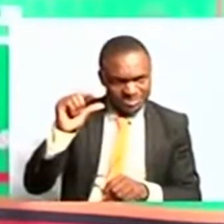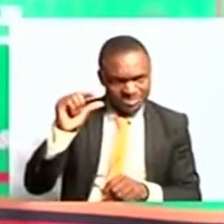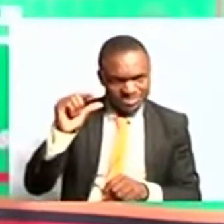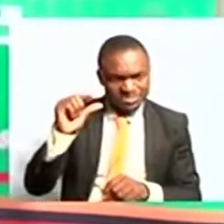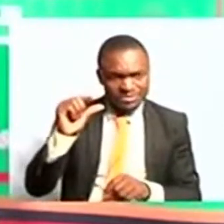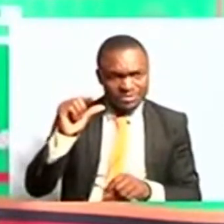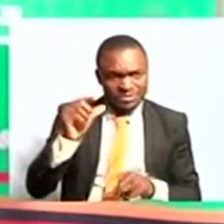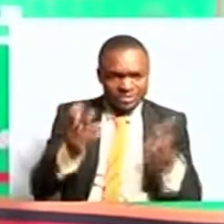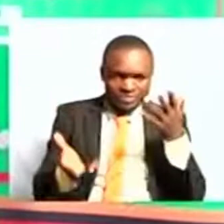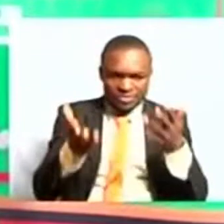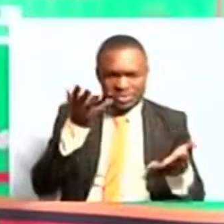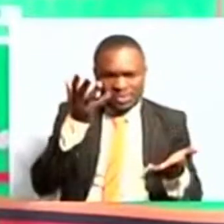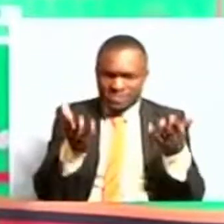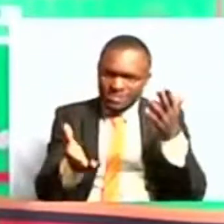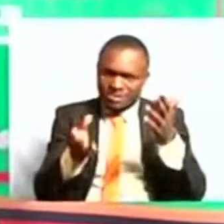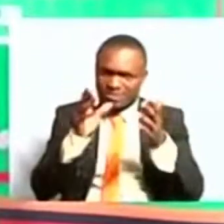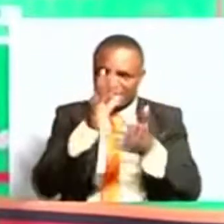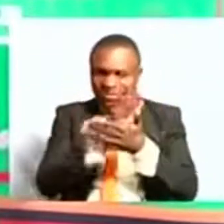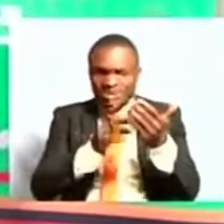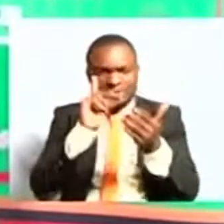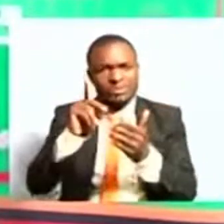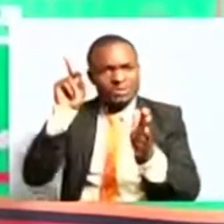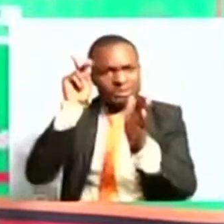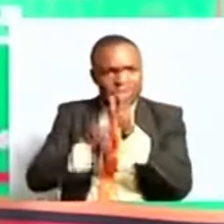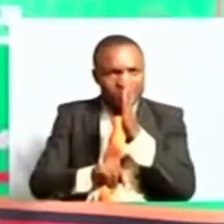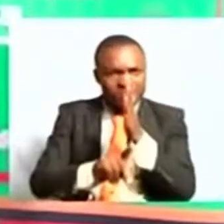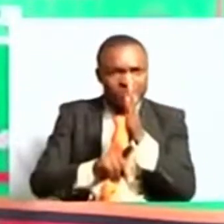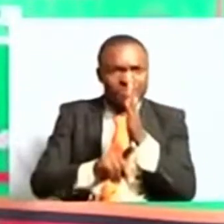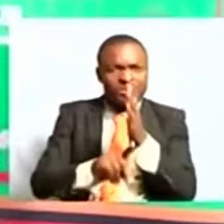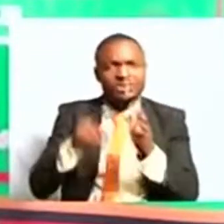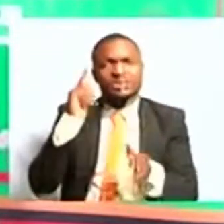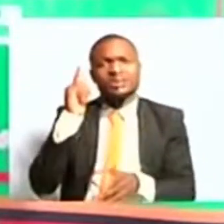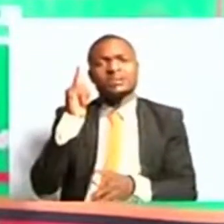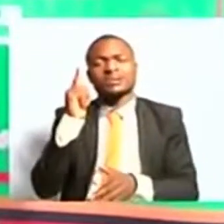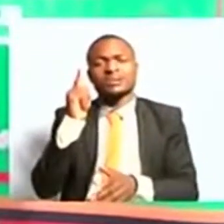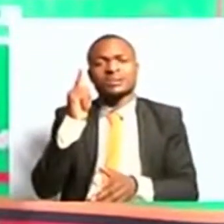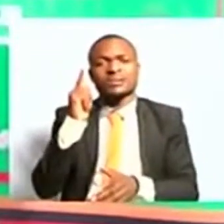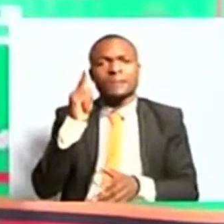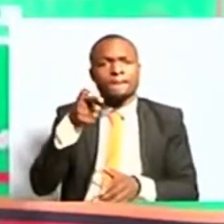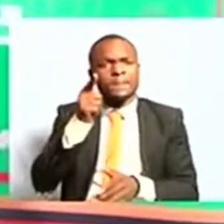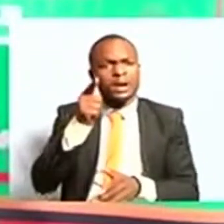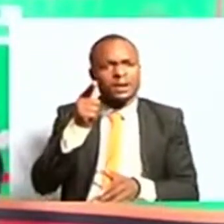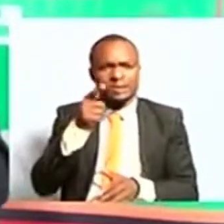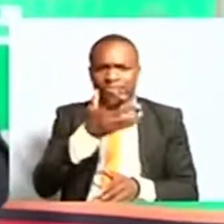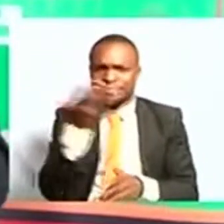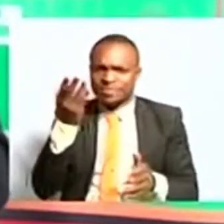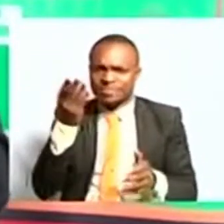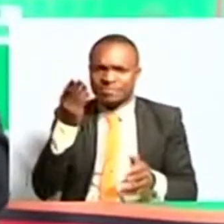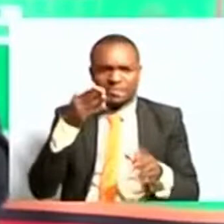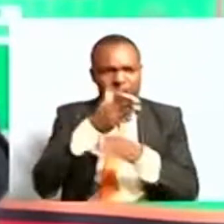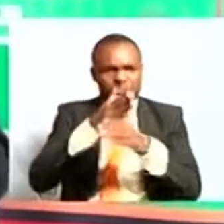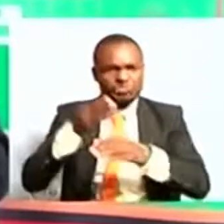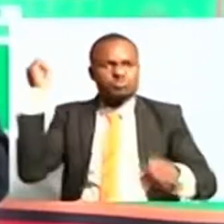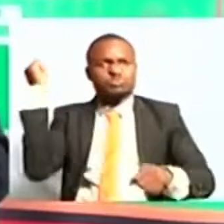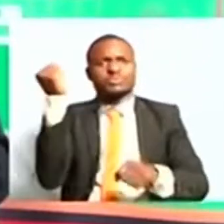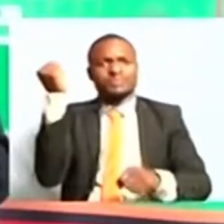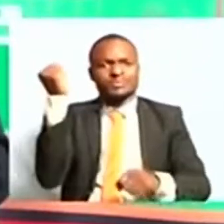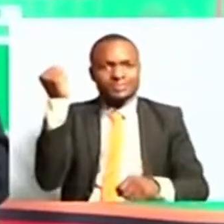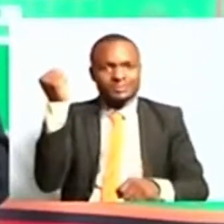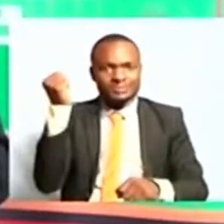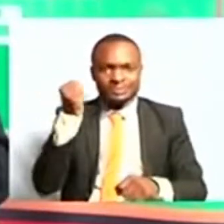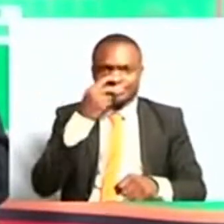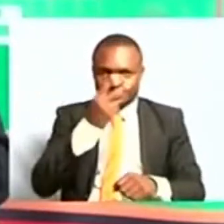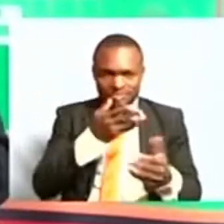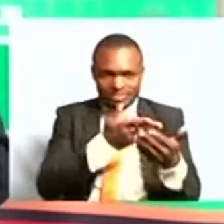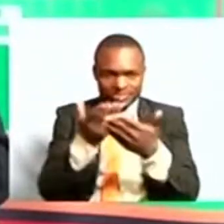who's killed by way of maybe a knife, a gun, or whichever means. So how do you reconcile the call to justice when you're looking